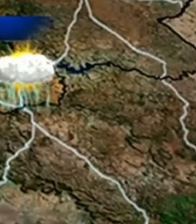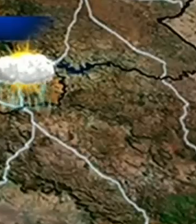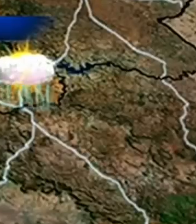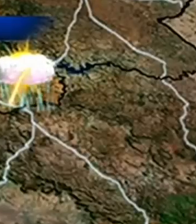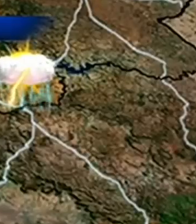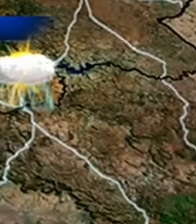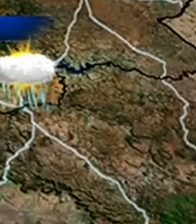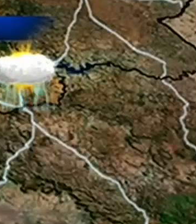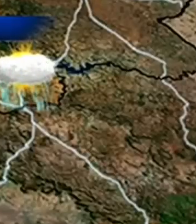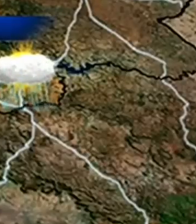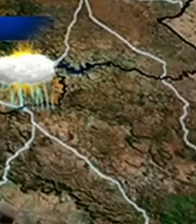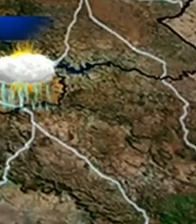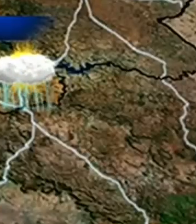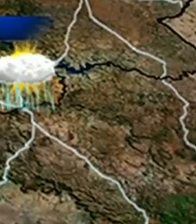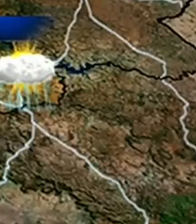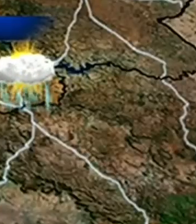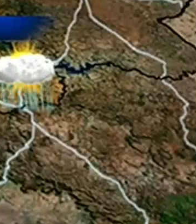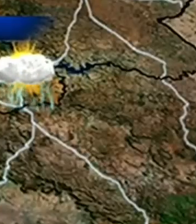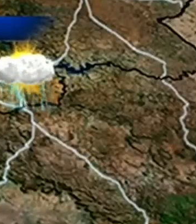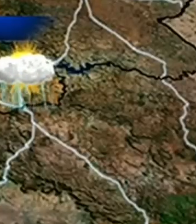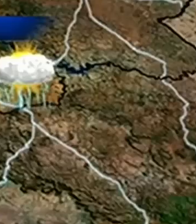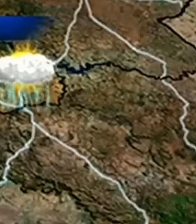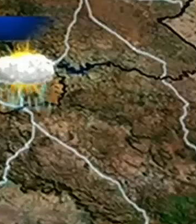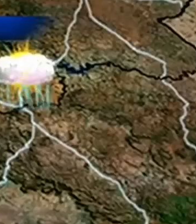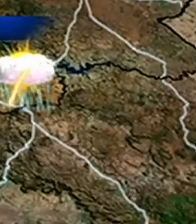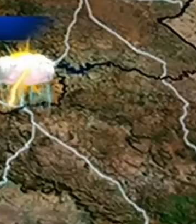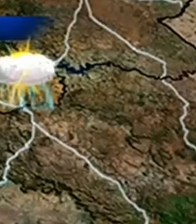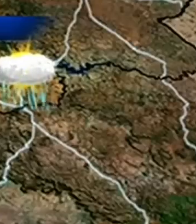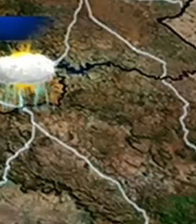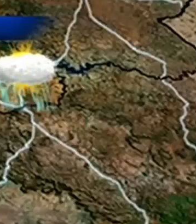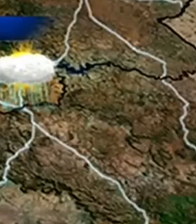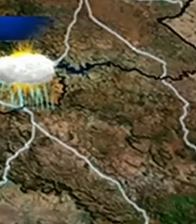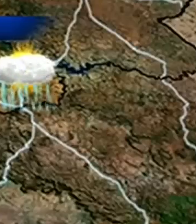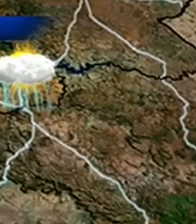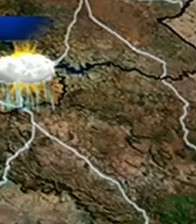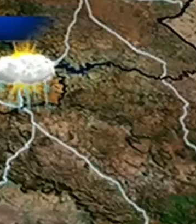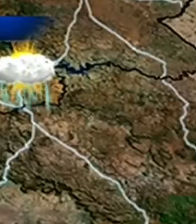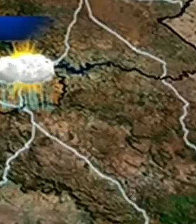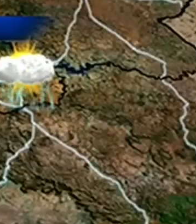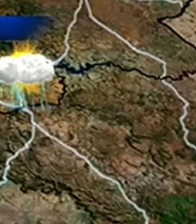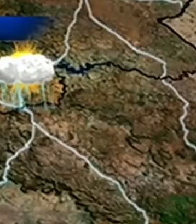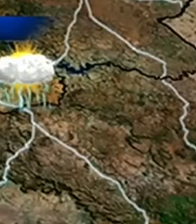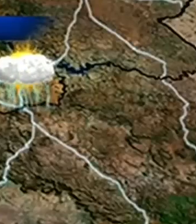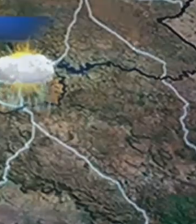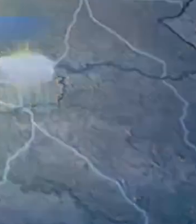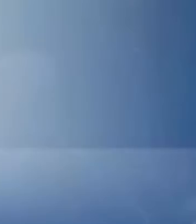ya go le 15 mo Thapameng mo gaetse mo ema bosa fela fa na re kopane gape mo nakong e tlang.